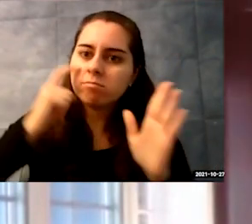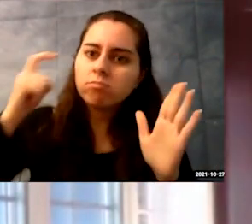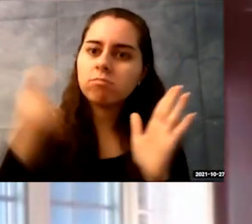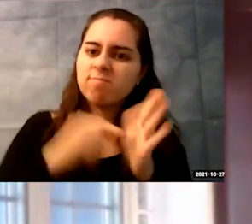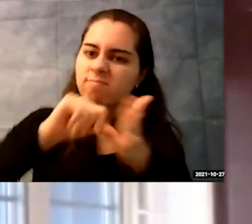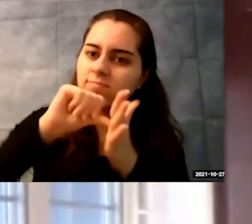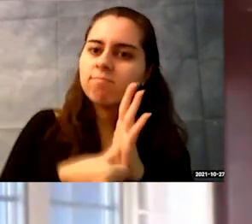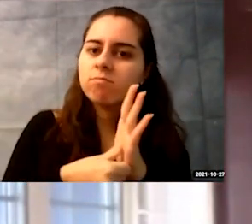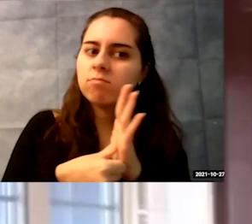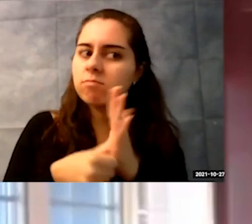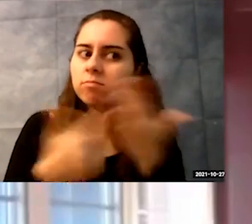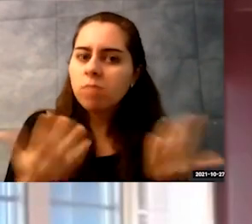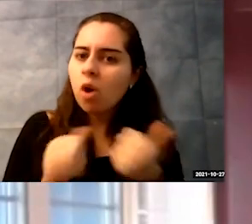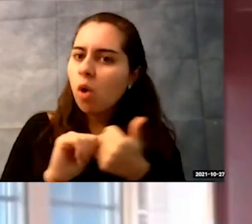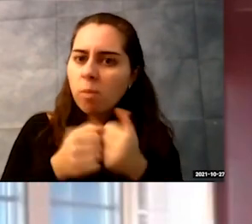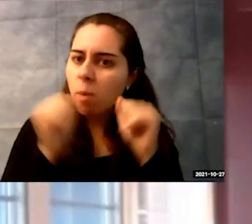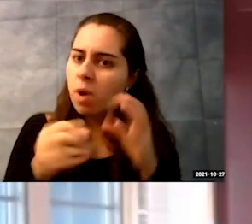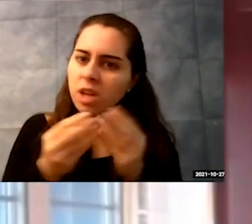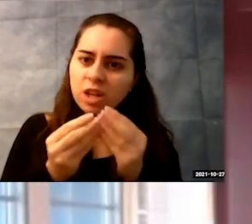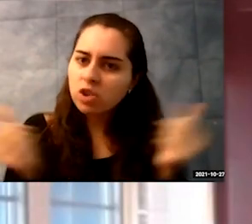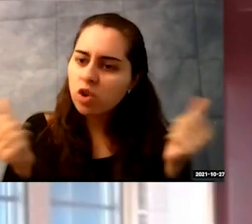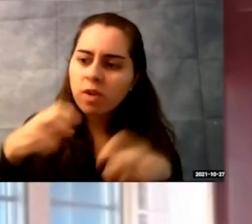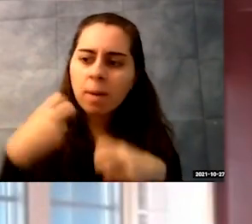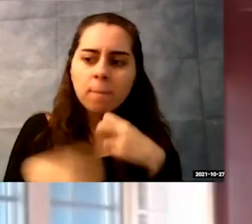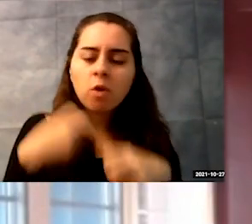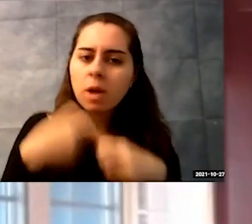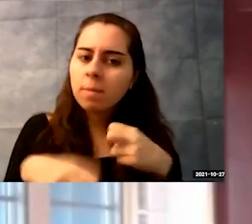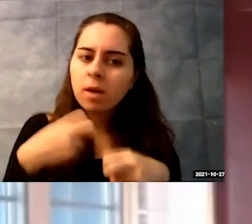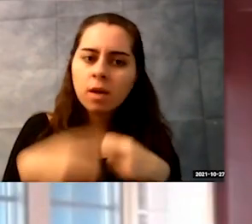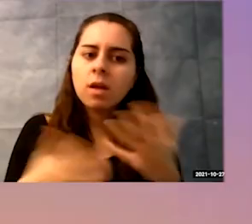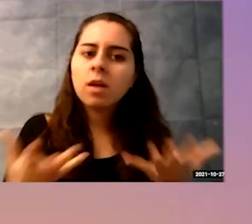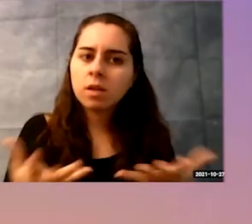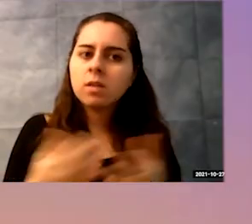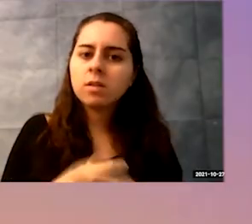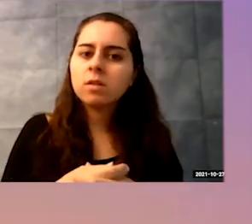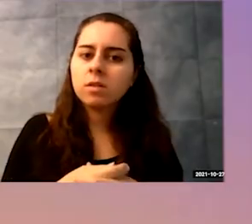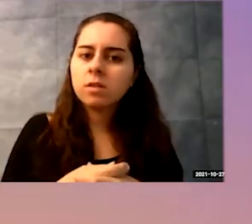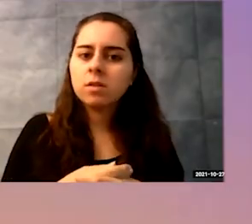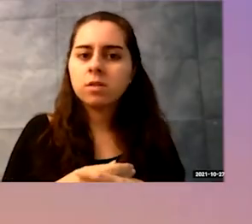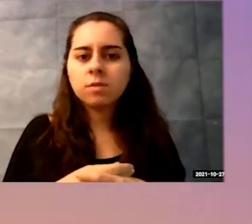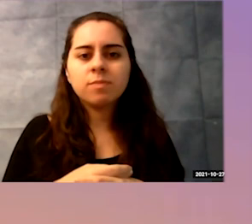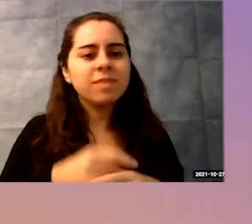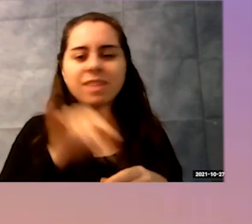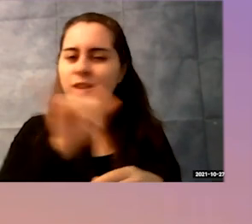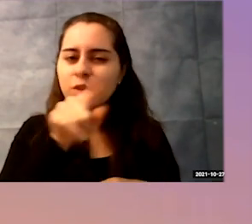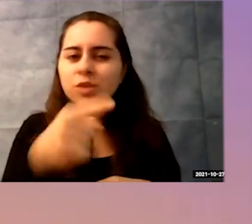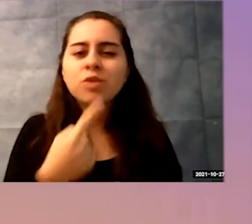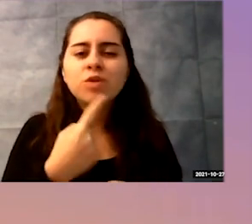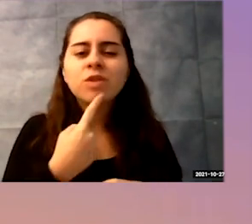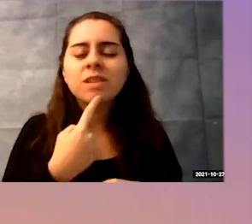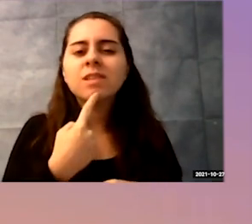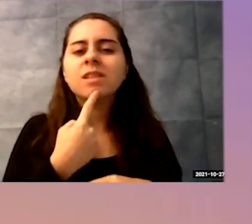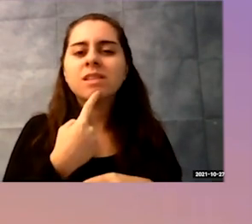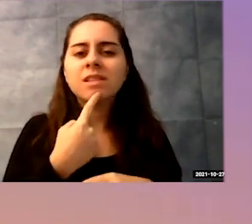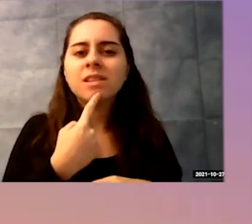find solutions to these problems? I think that's the big question that we still have to deal with. Like you said, it's very remarkable to have had